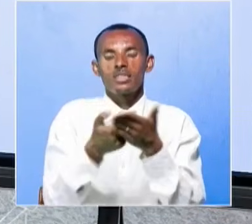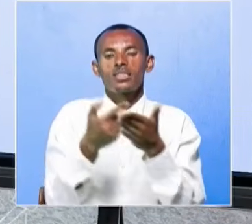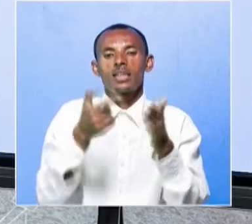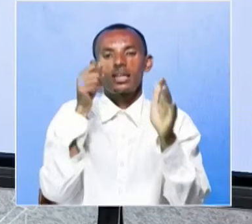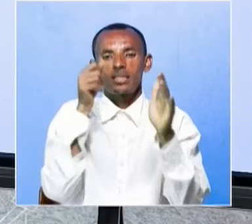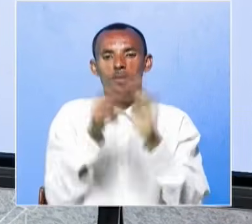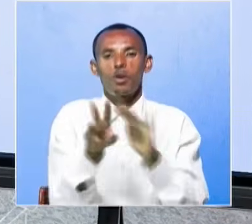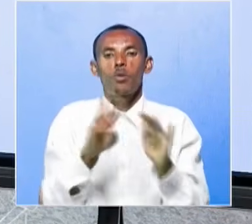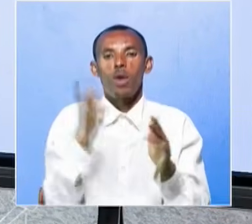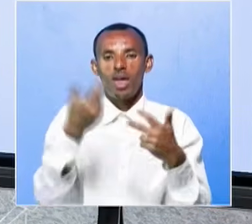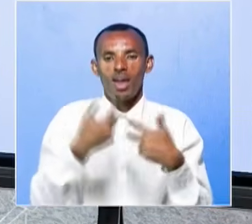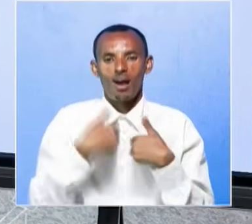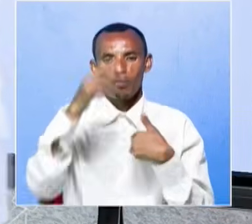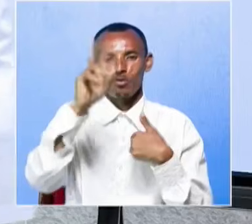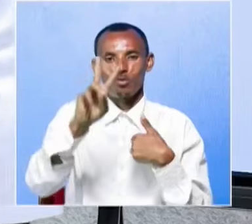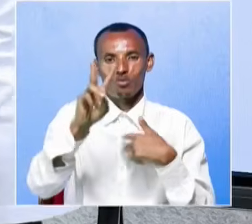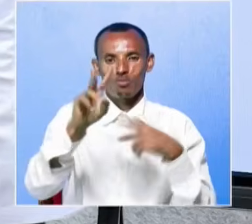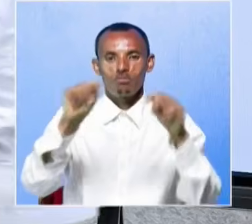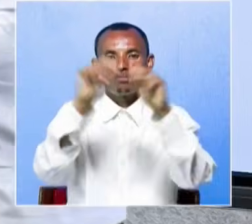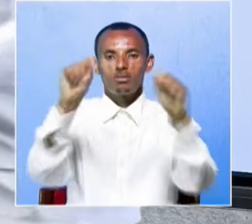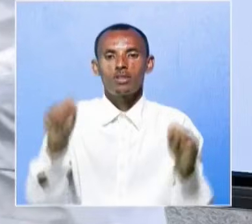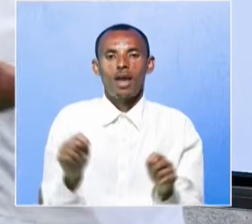example we have two triangles